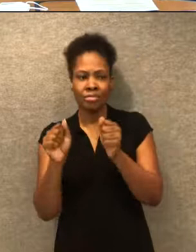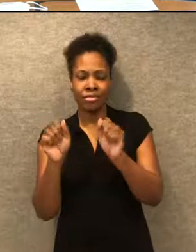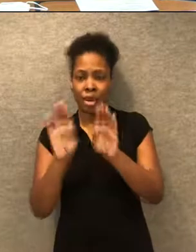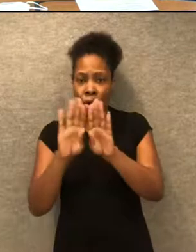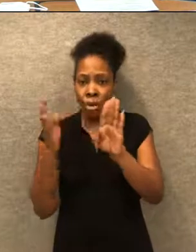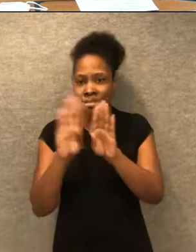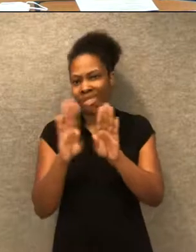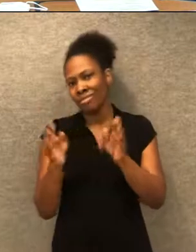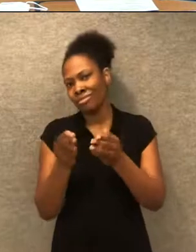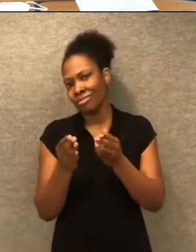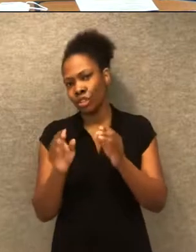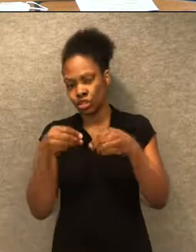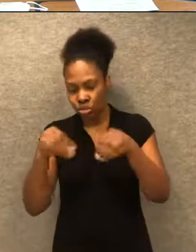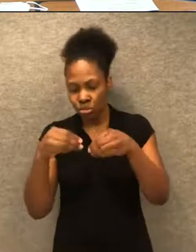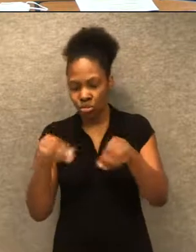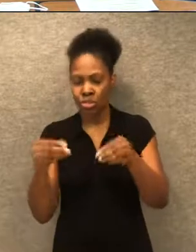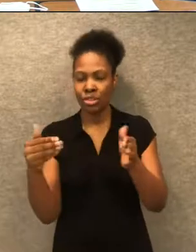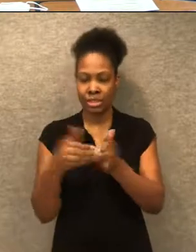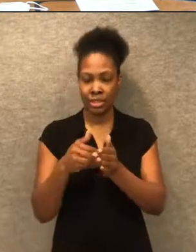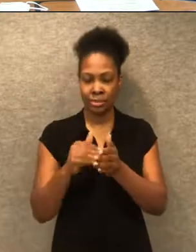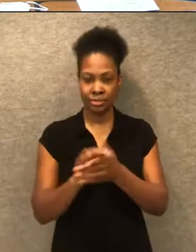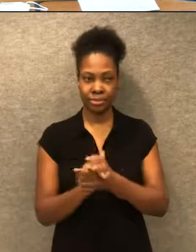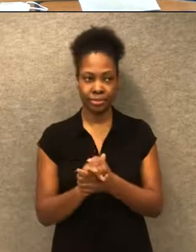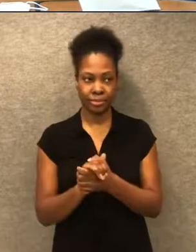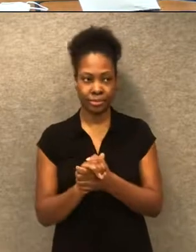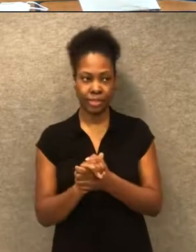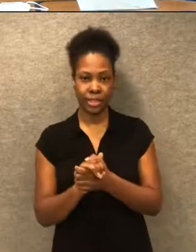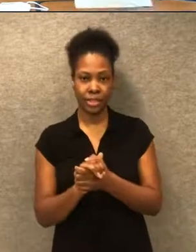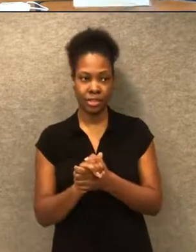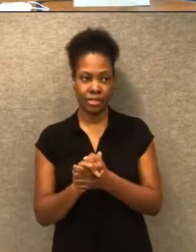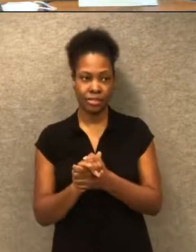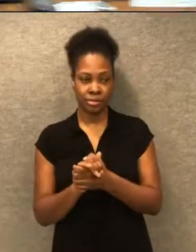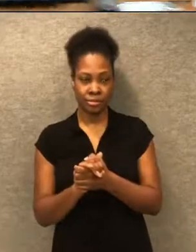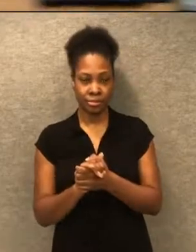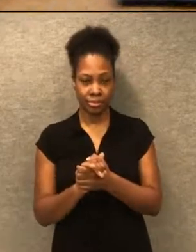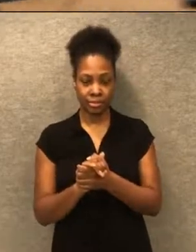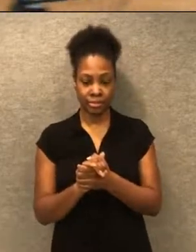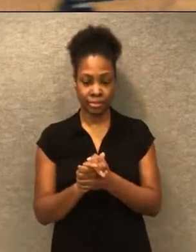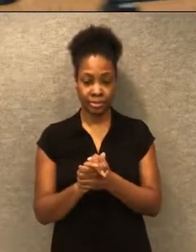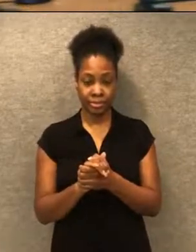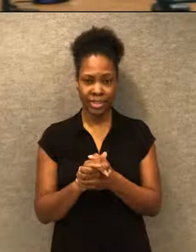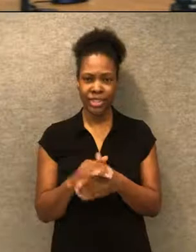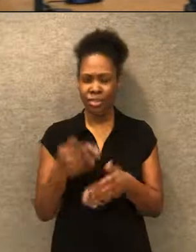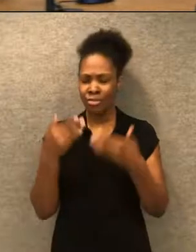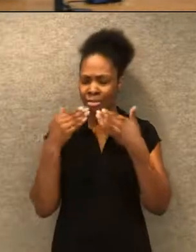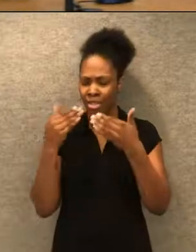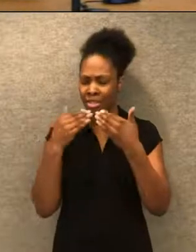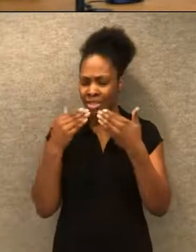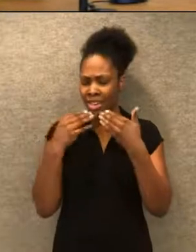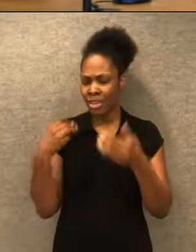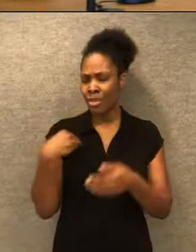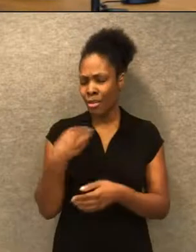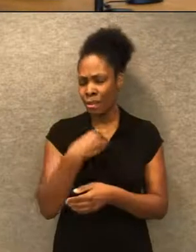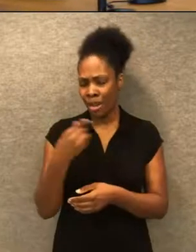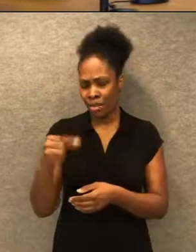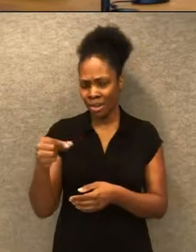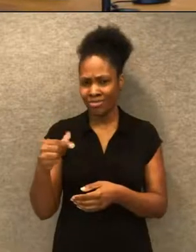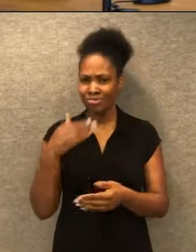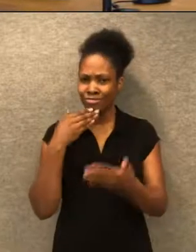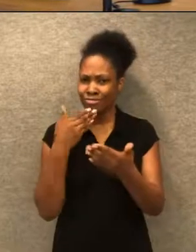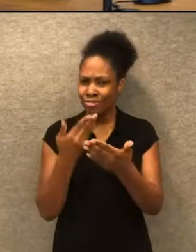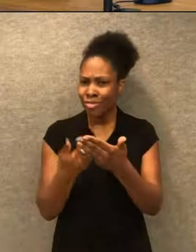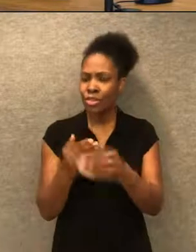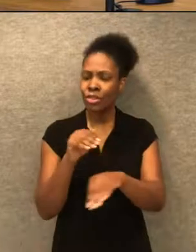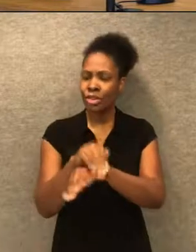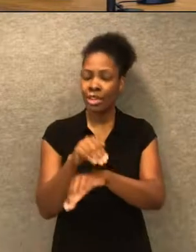and regulations and stay in compliance. So Dr. Griffin, just give him an overview. Sure. Thank you, Mayor. Good evening, everyone. As